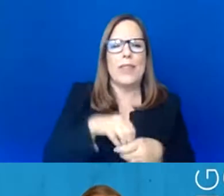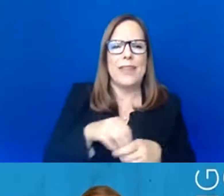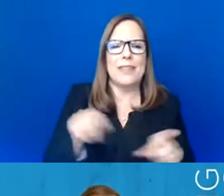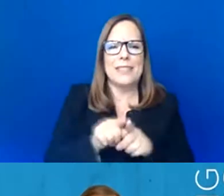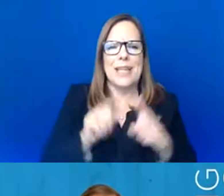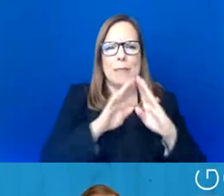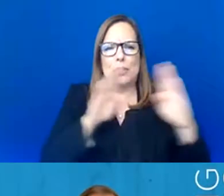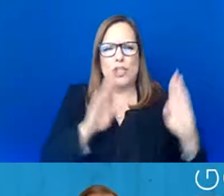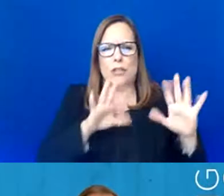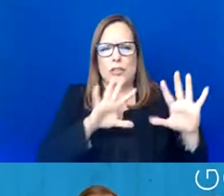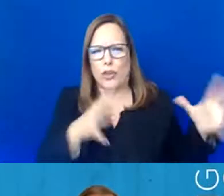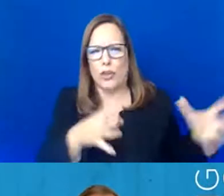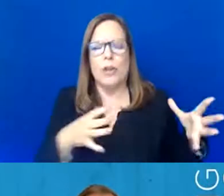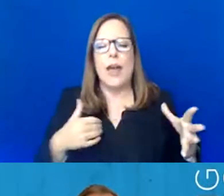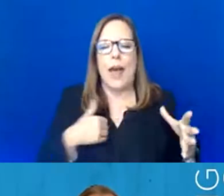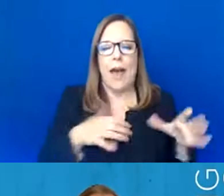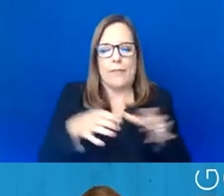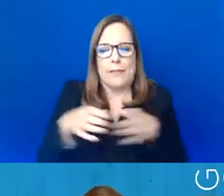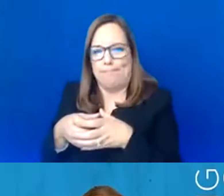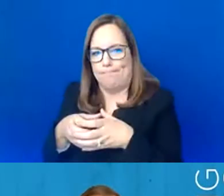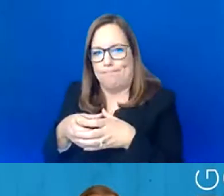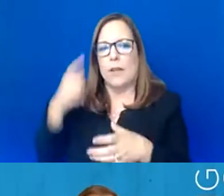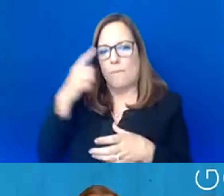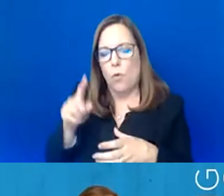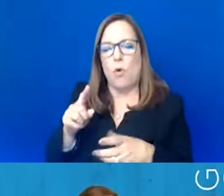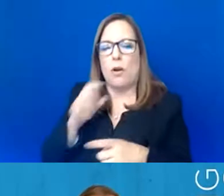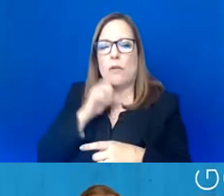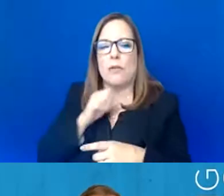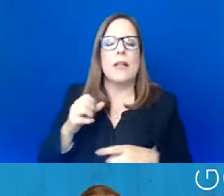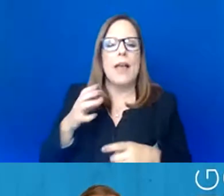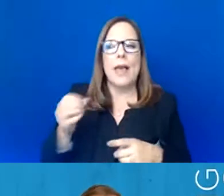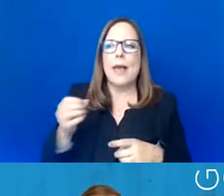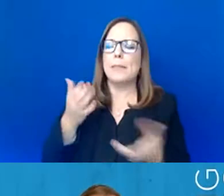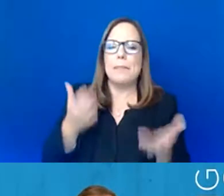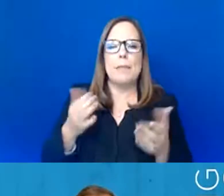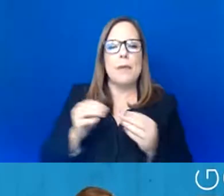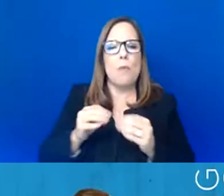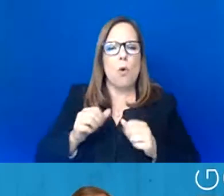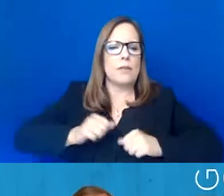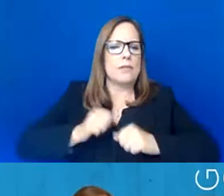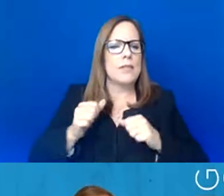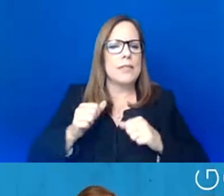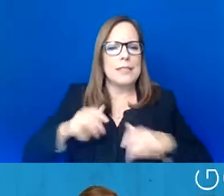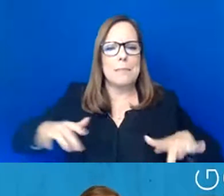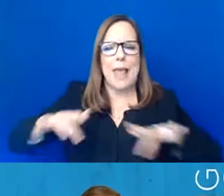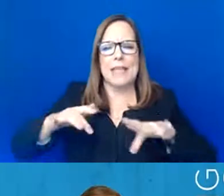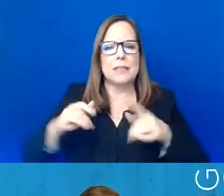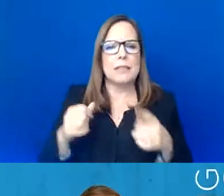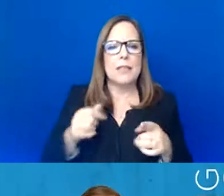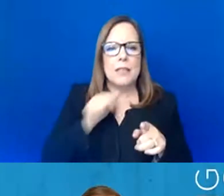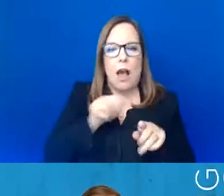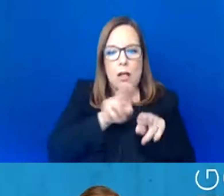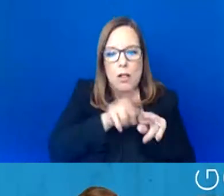more spacing, so that if someone is using a walker or wheelchair, there is space, bringing specialized